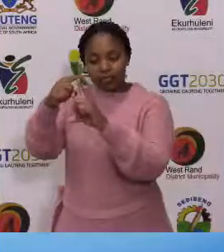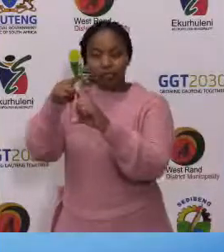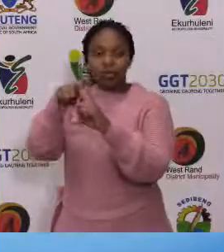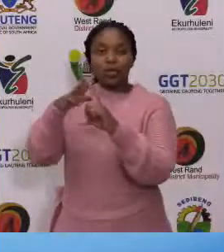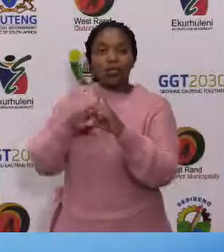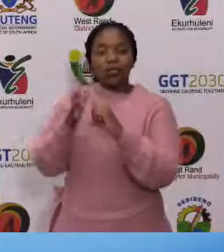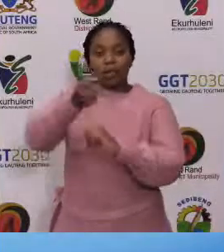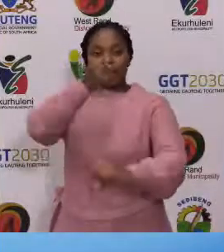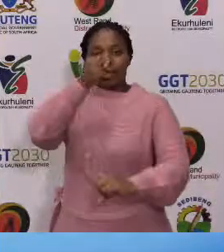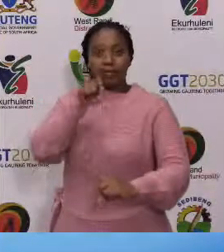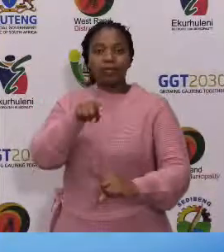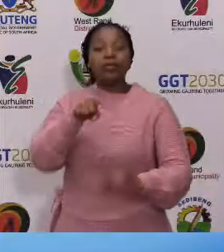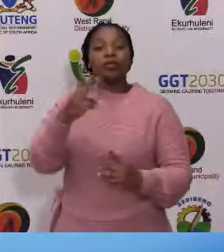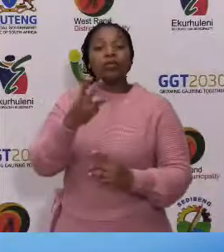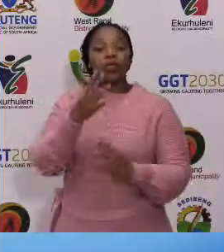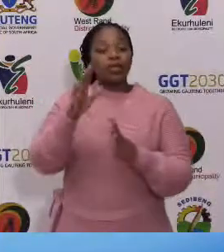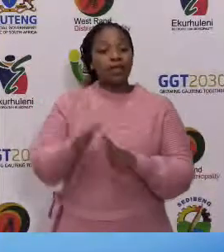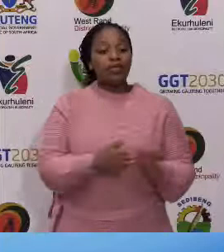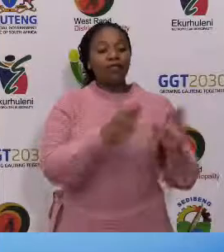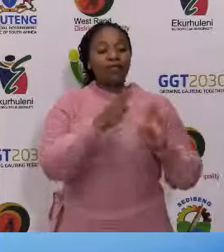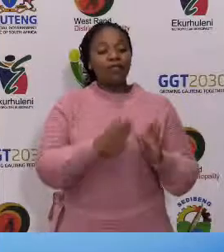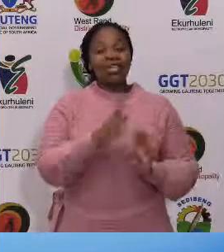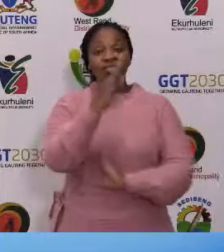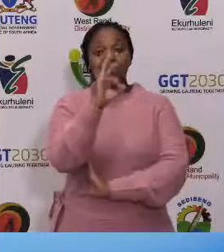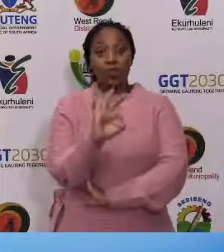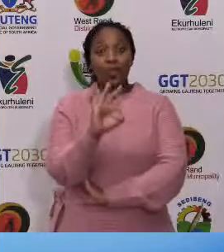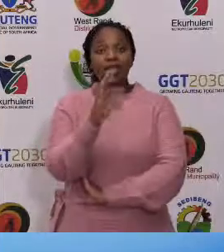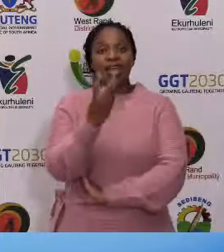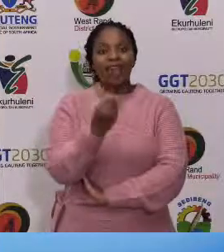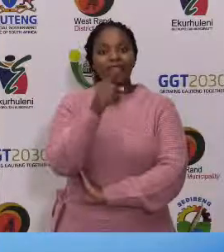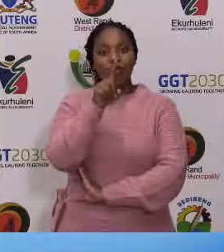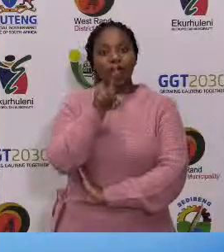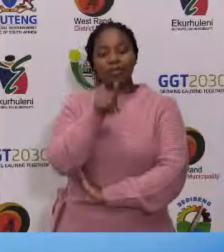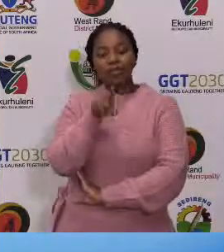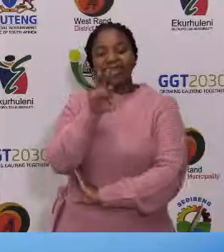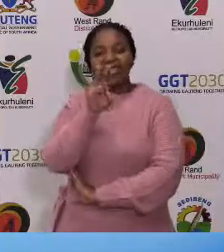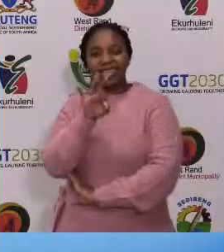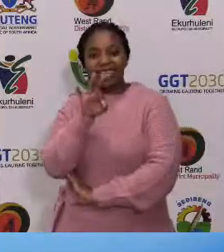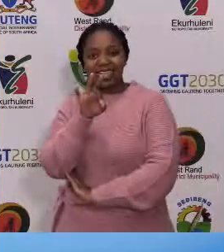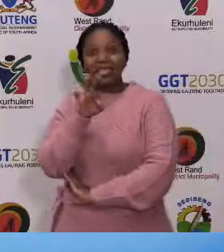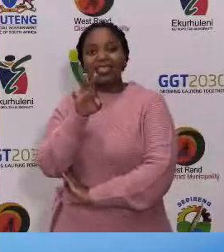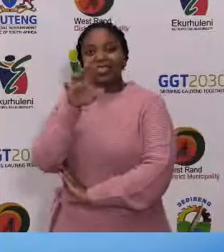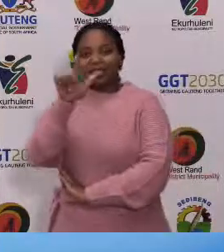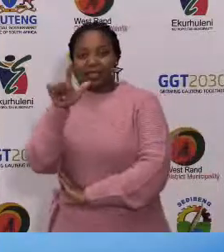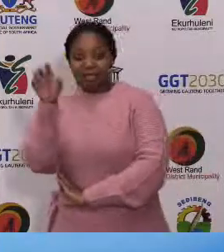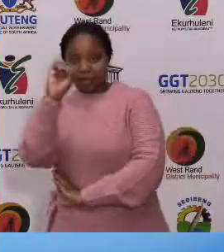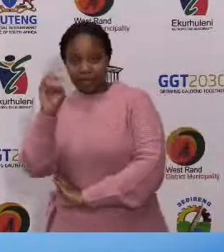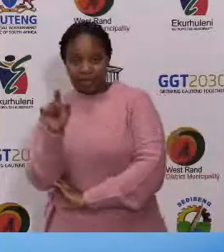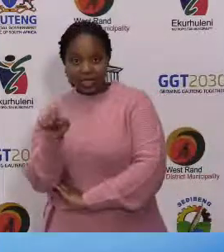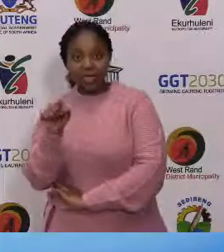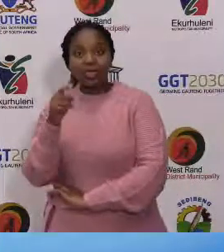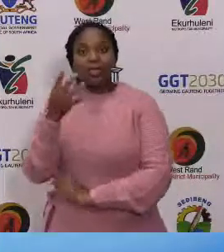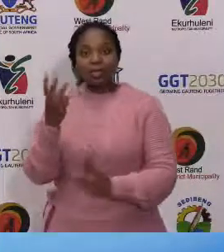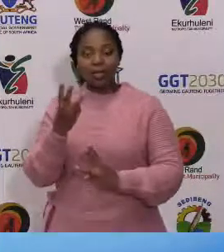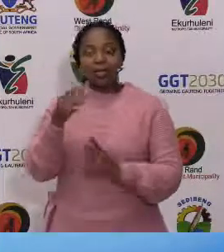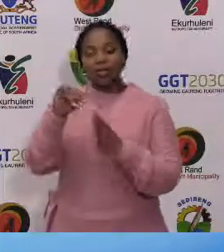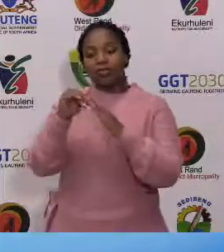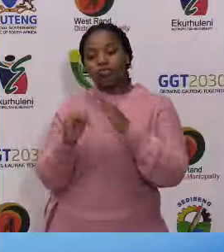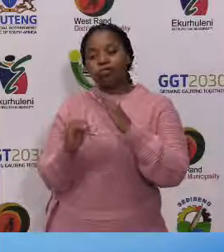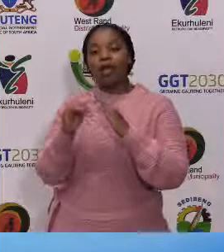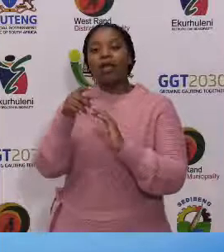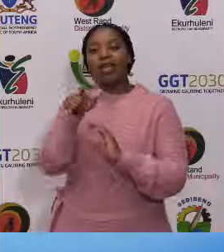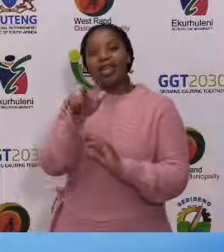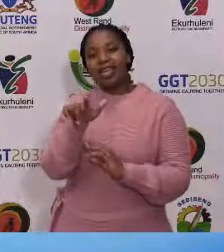And then phase 3 will then be the 6.7. That is those people that are between the ages of 18 and 39 years.